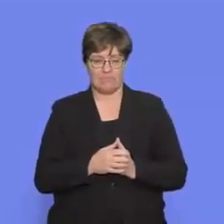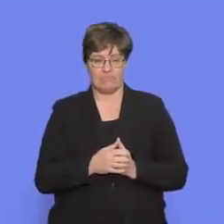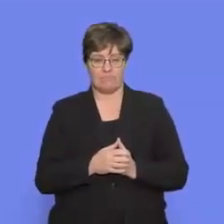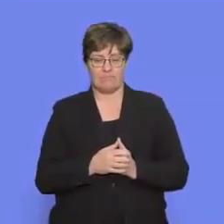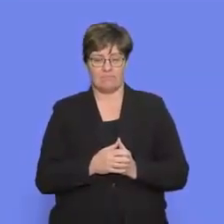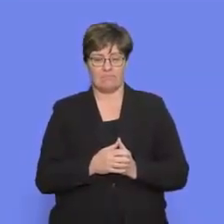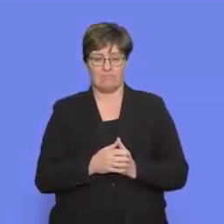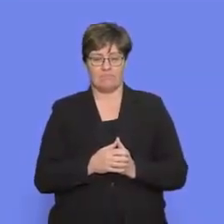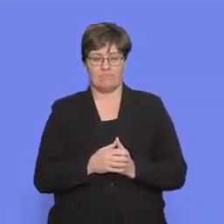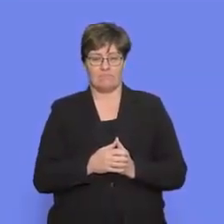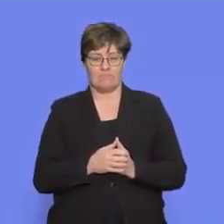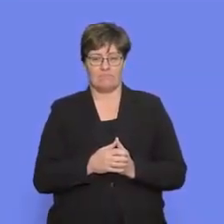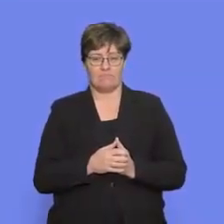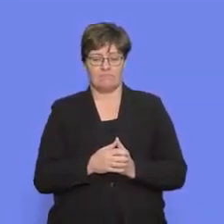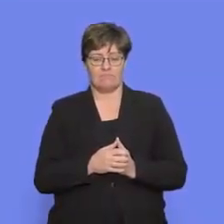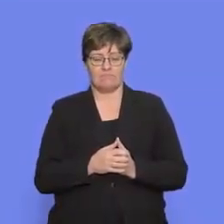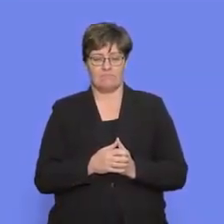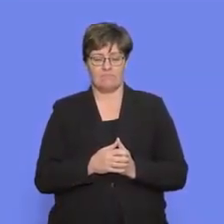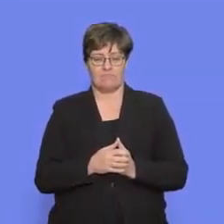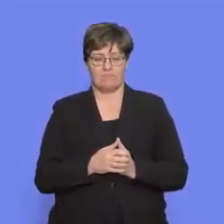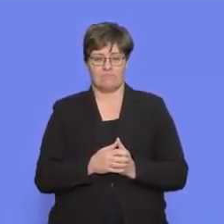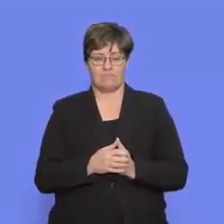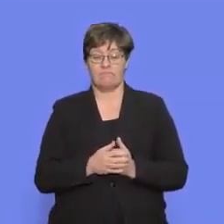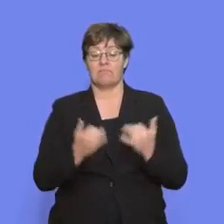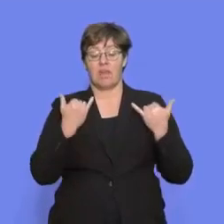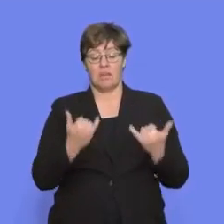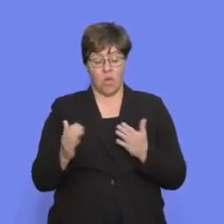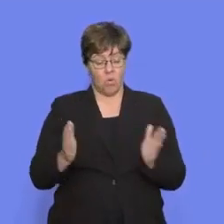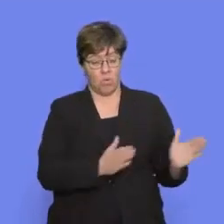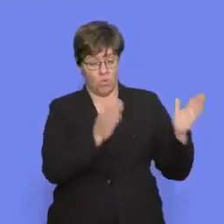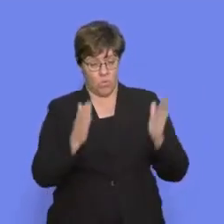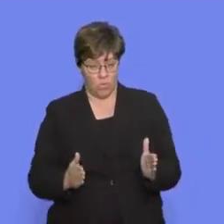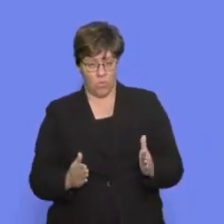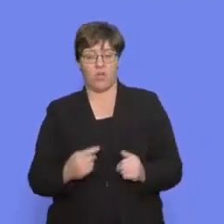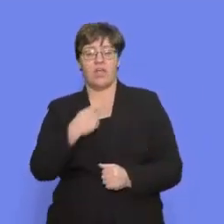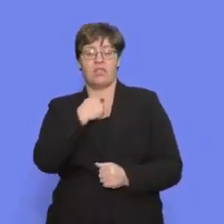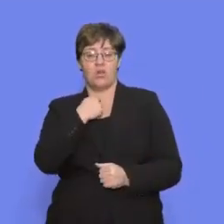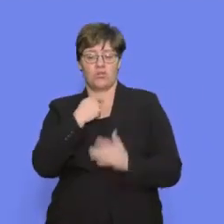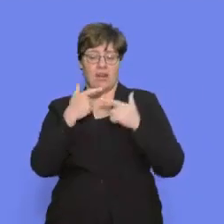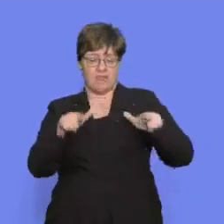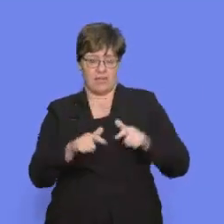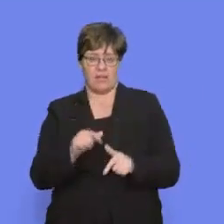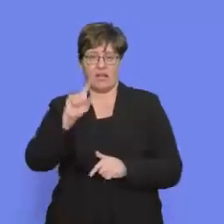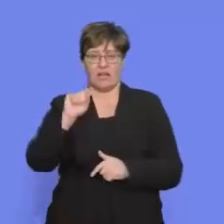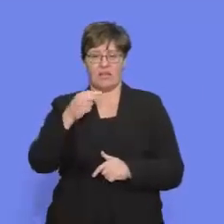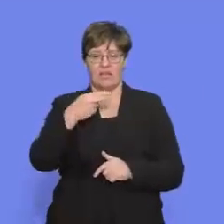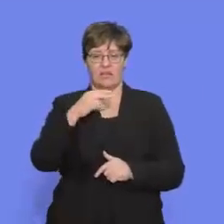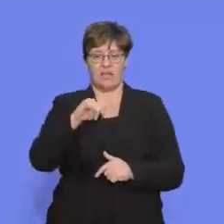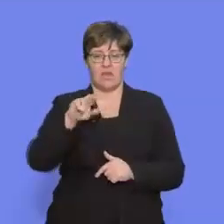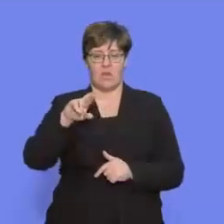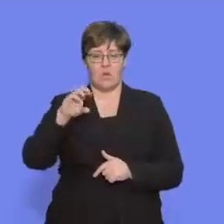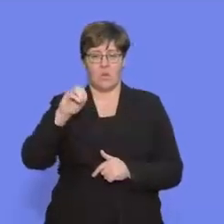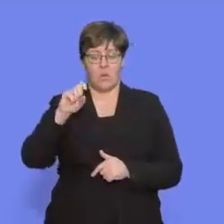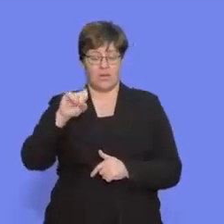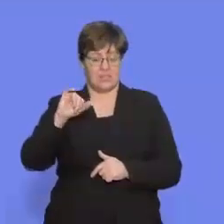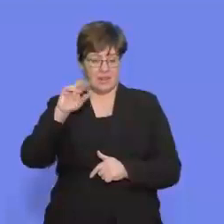Now we're looking at thyroxine level, how homeostasis, keeping it balanced. How do we keep